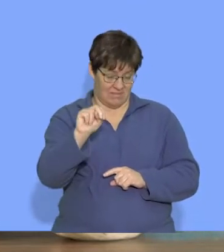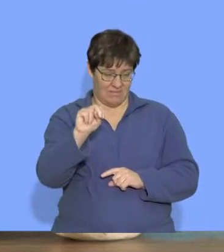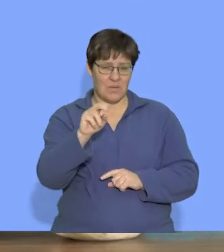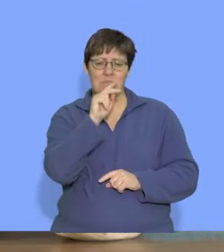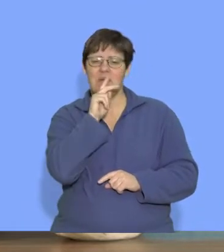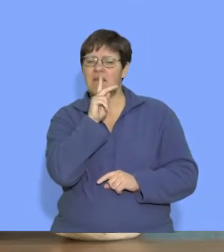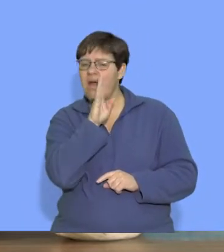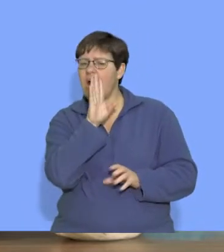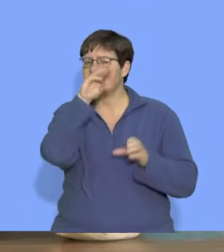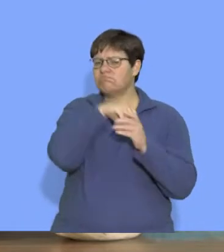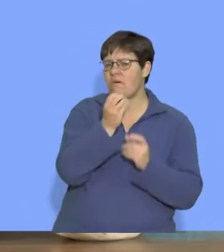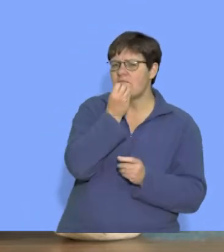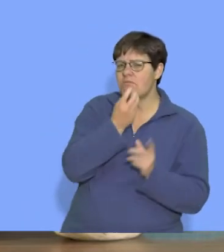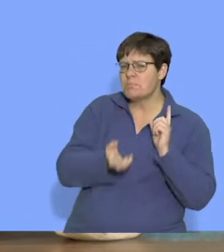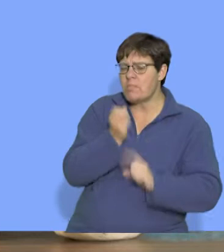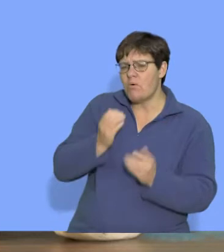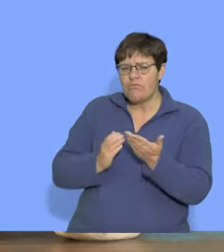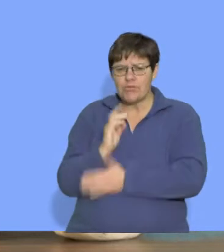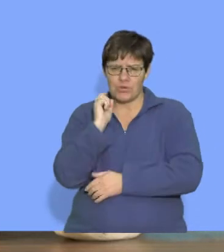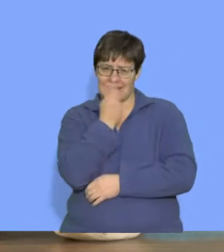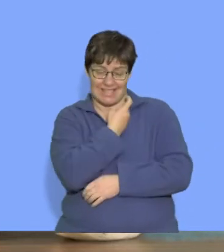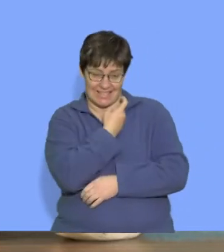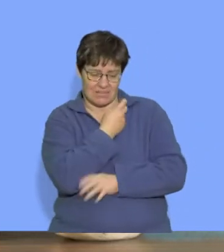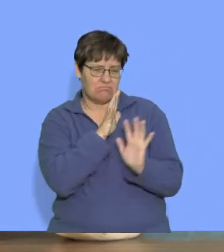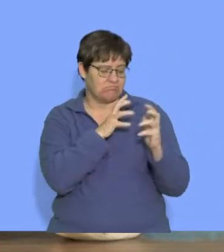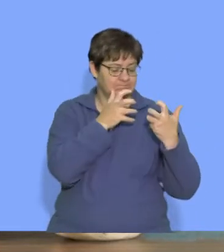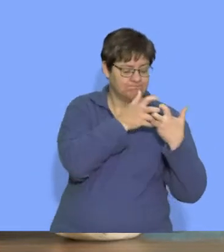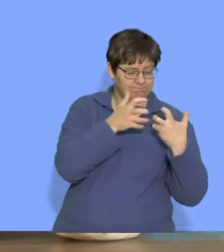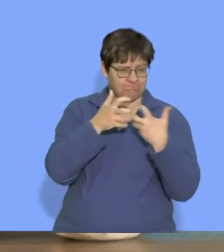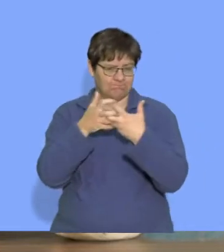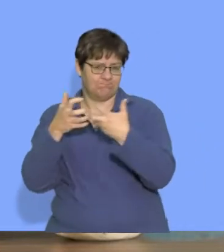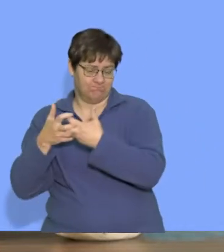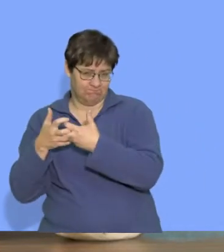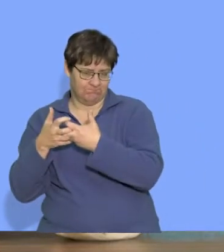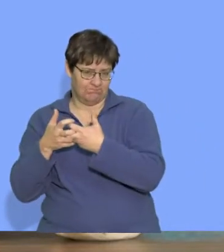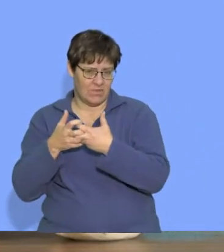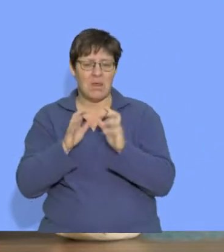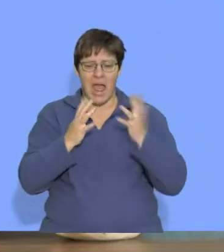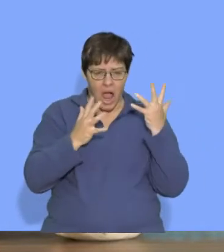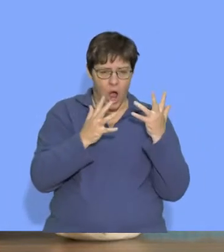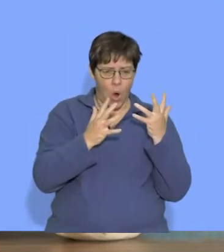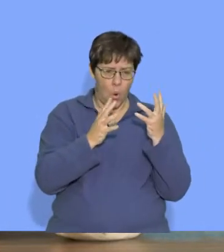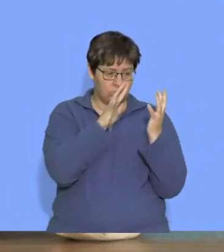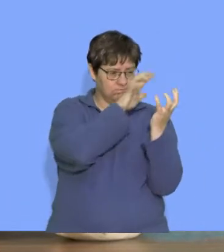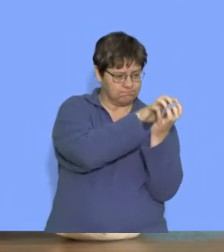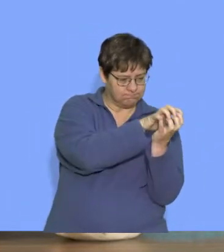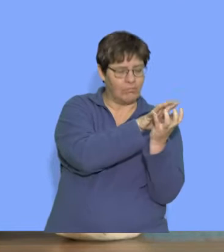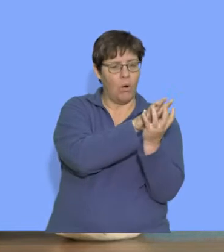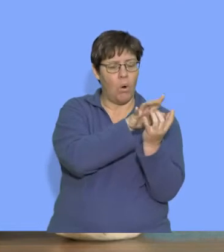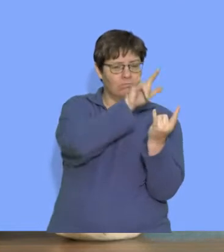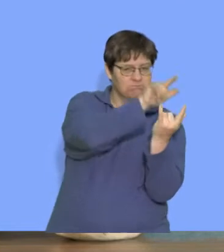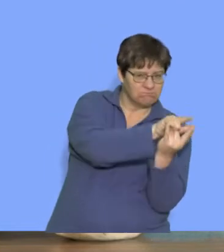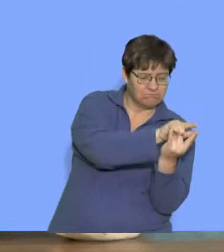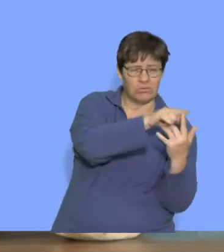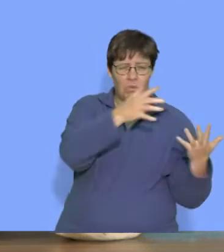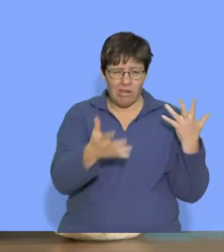nutrition. And we're going to look at how different organisms have different types of teeth and their arrangement for their specific mode of